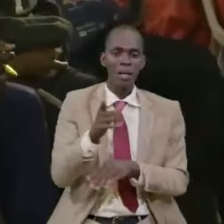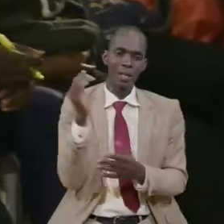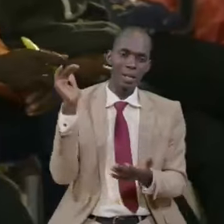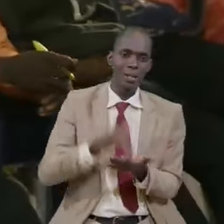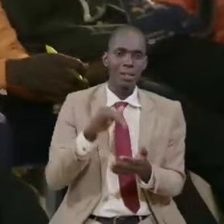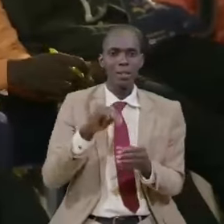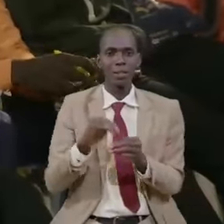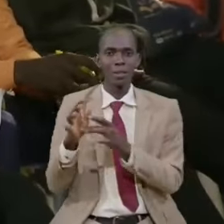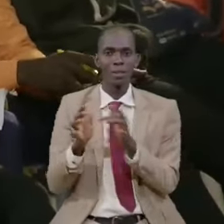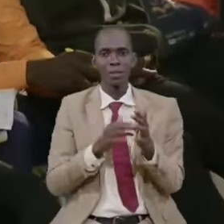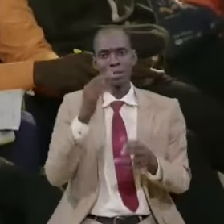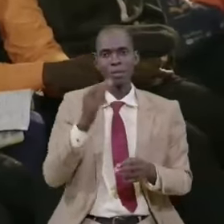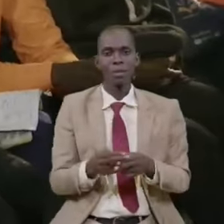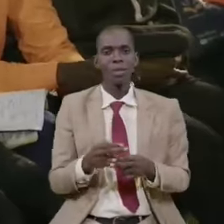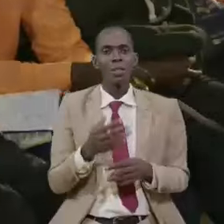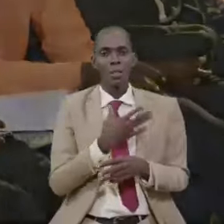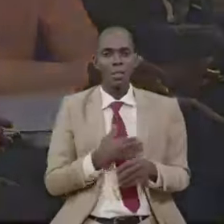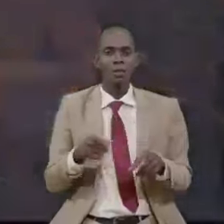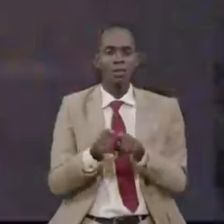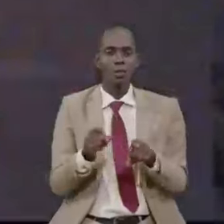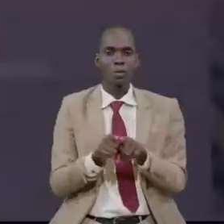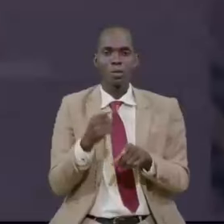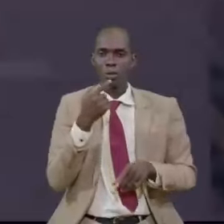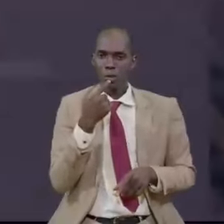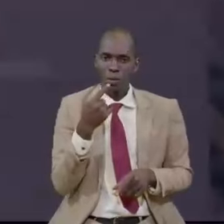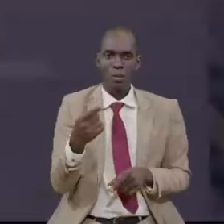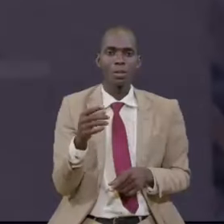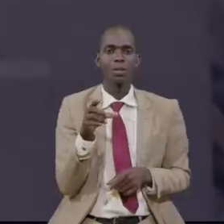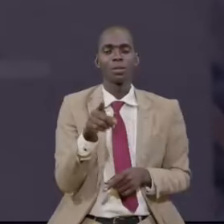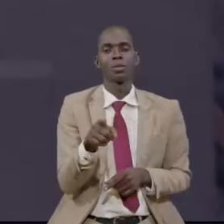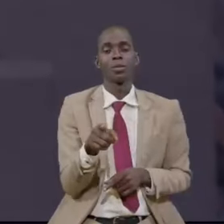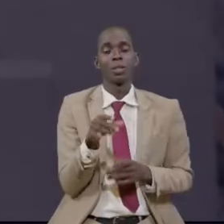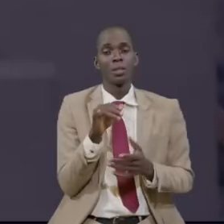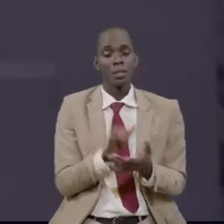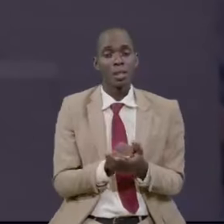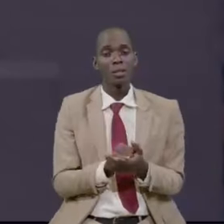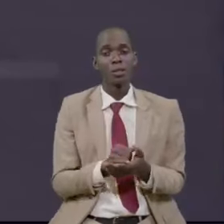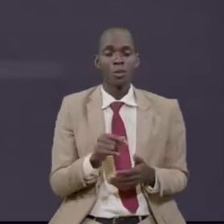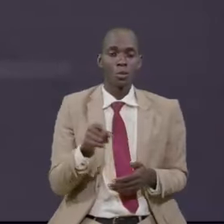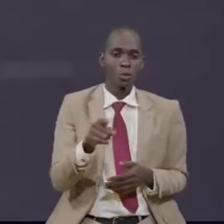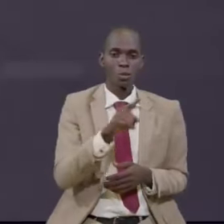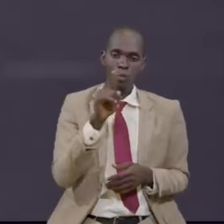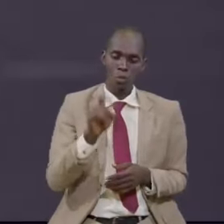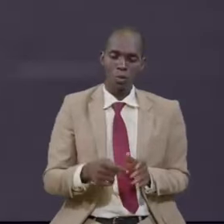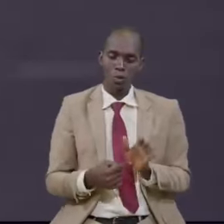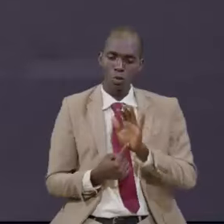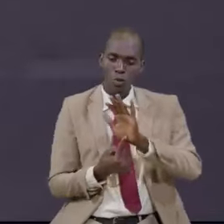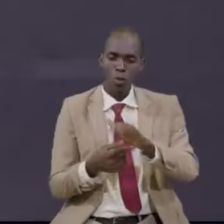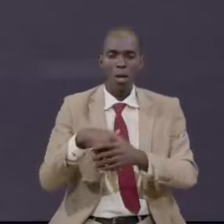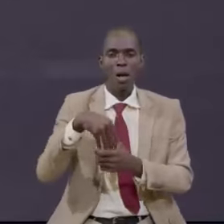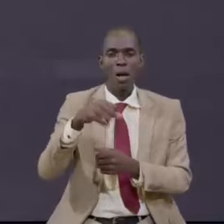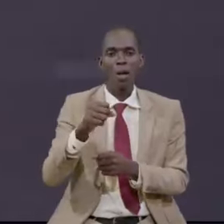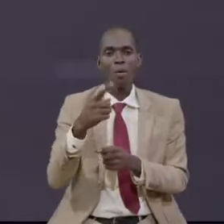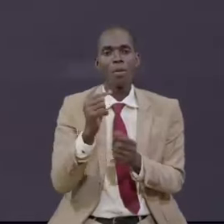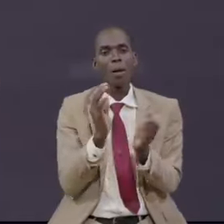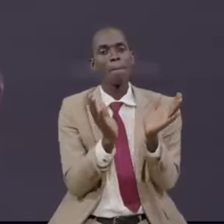And then it says that ye shall show forth the praises of him who